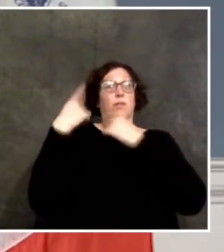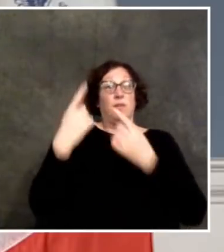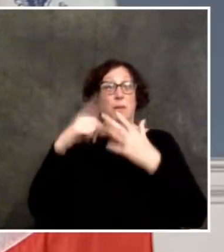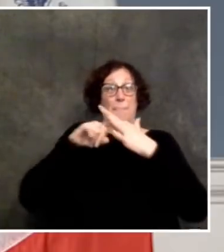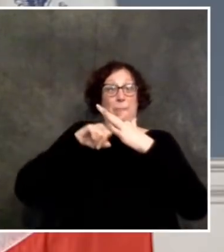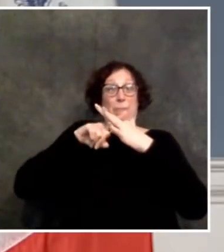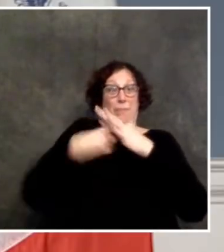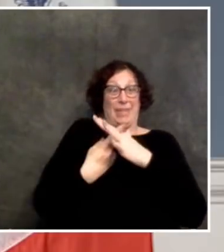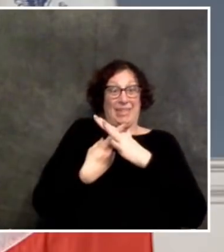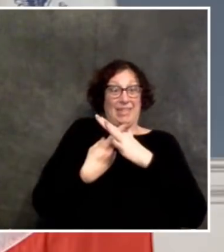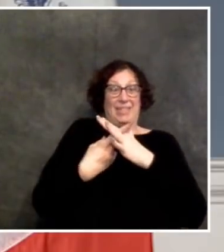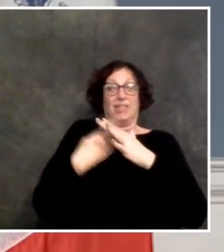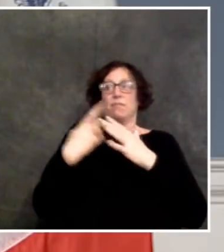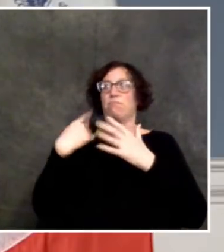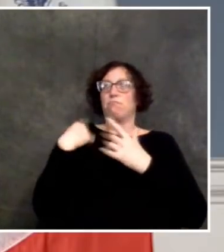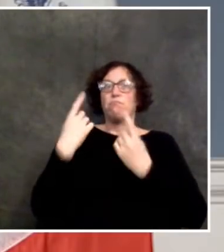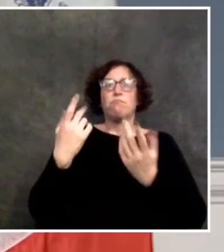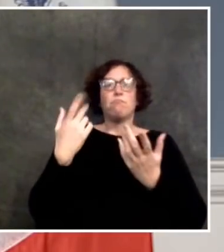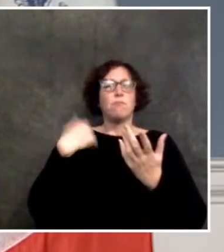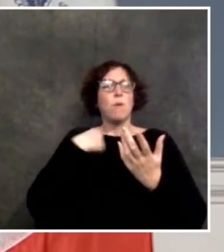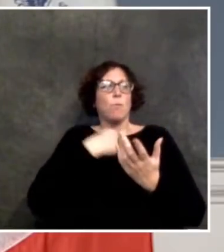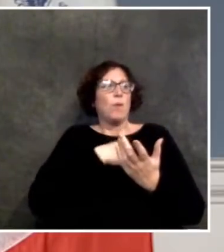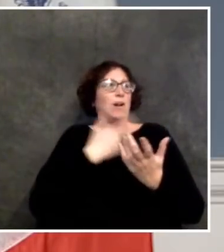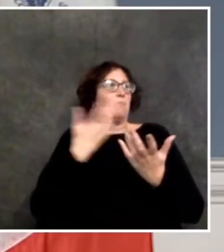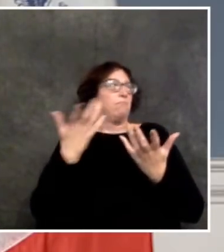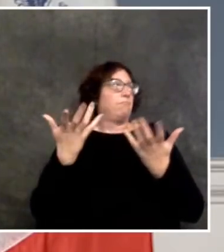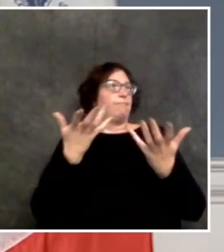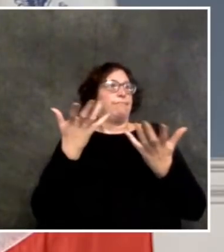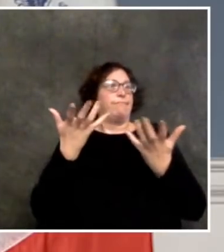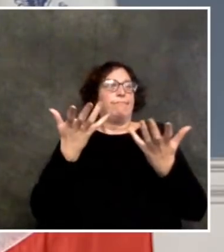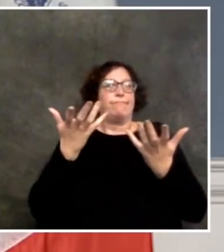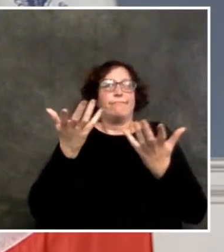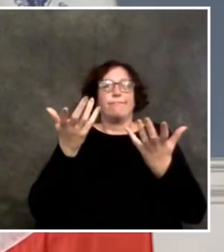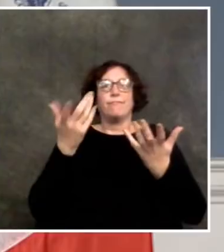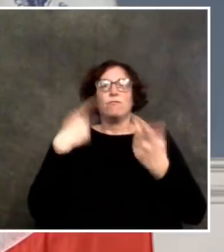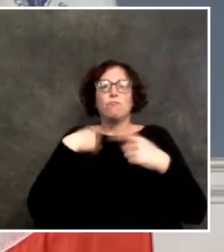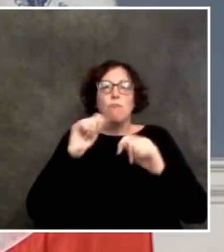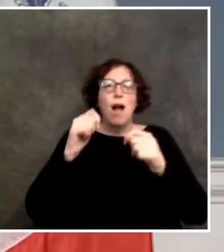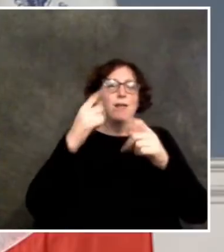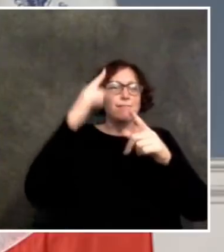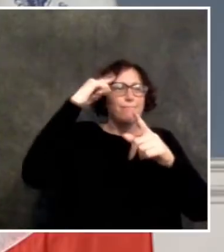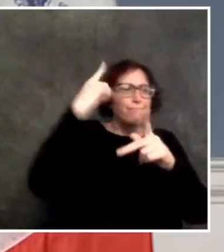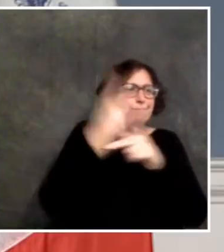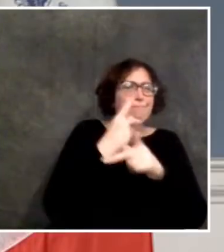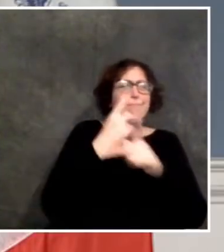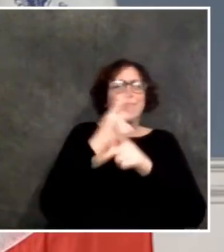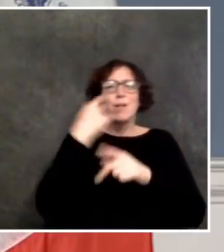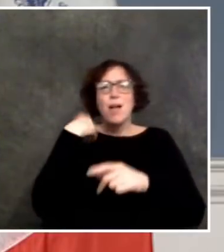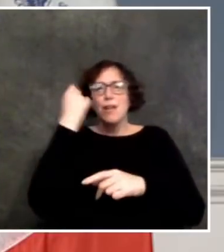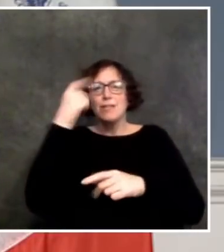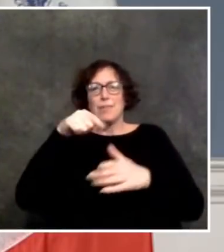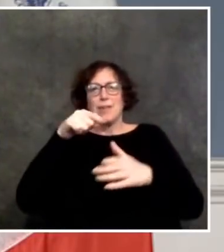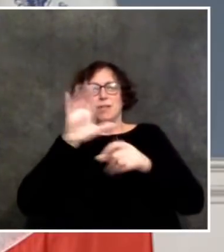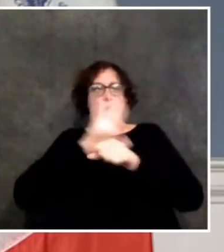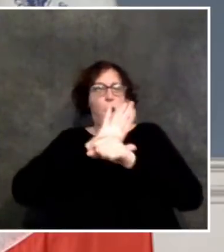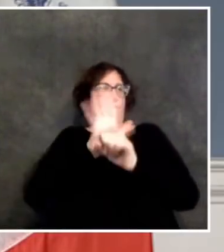that the entire global medical community still does not fully understand. We said that back on January 24th, and we're still saying it today because it's